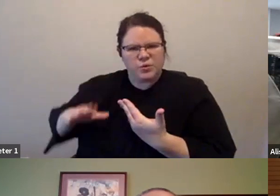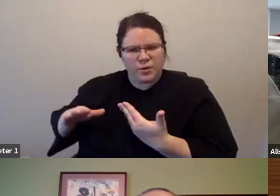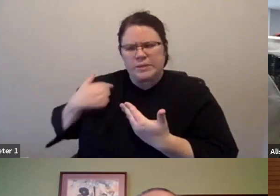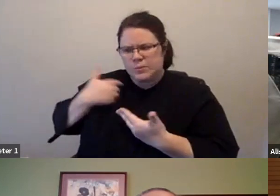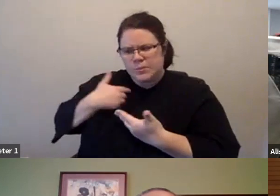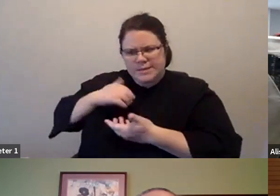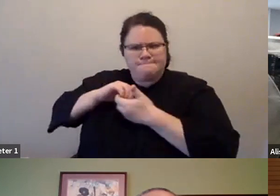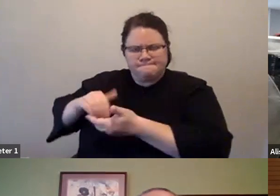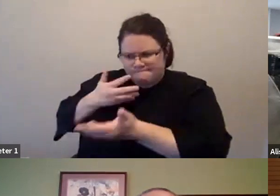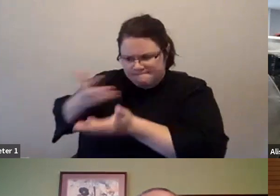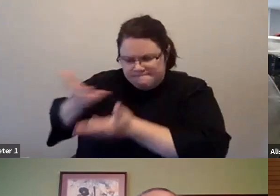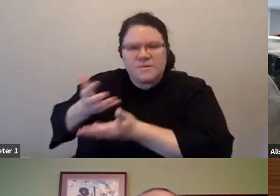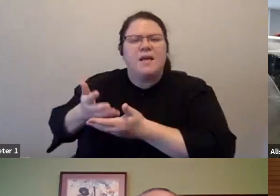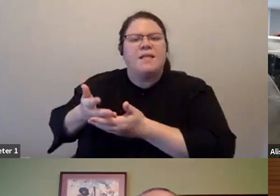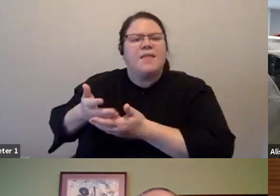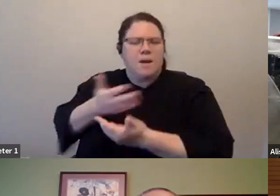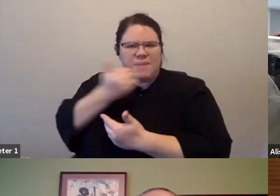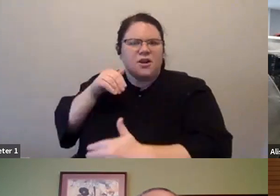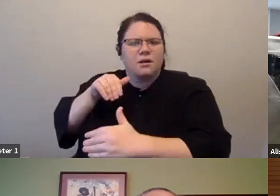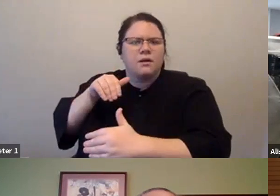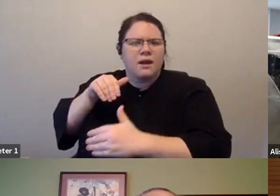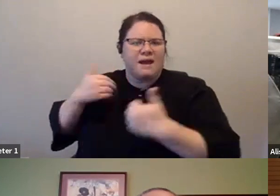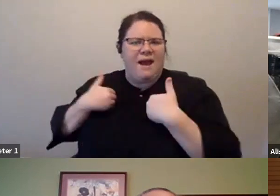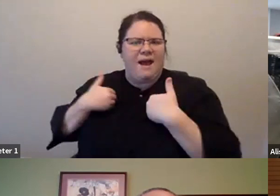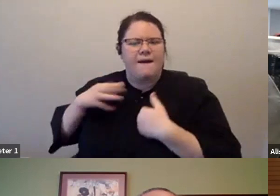gaining Wi-Fi access at home.